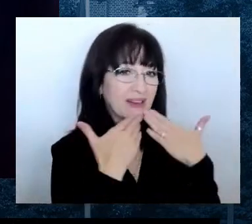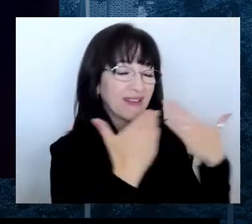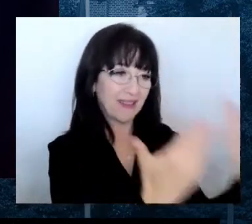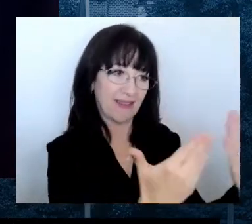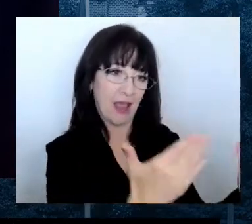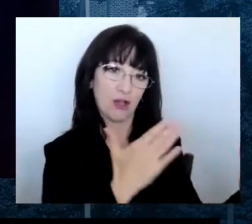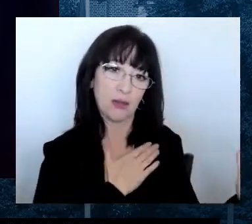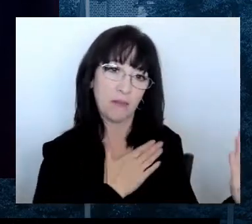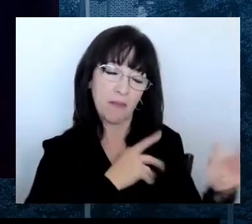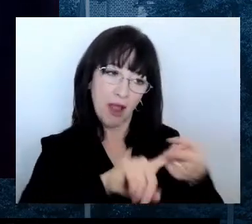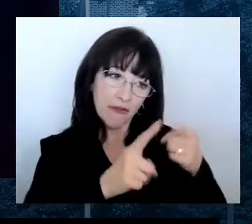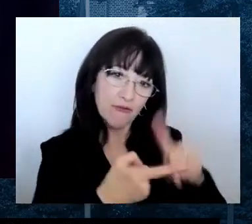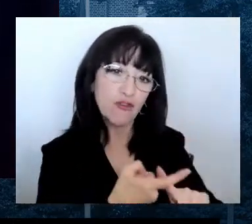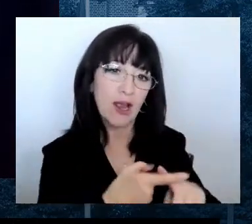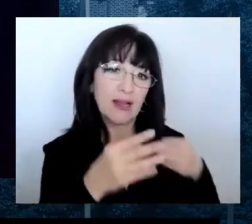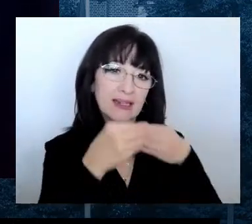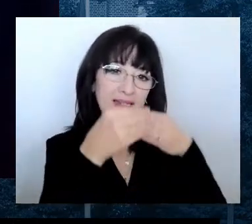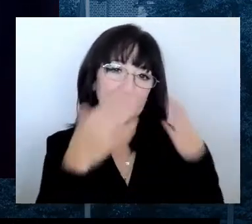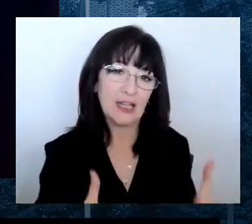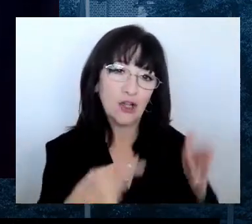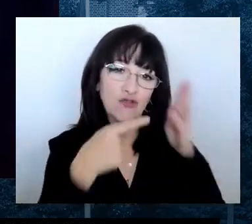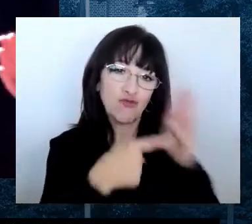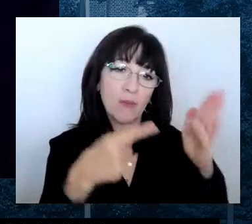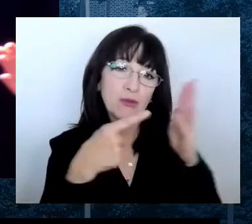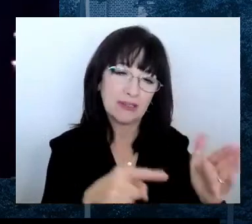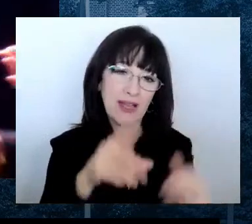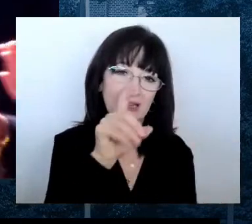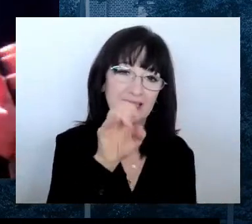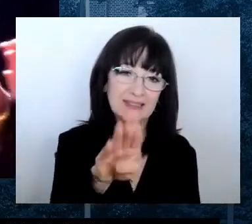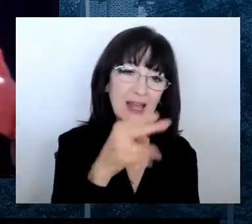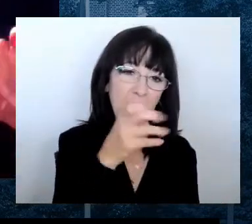of this legislation in the House, Representative Deb Heffernan.